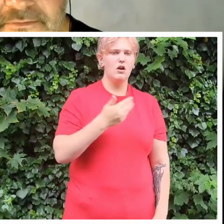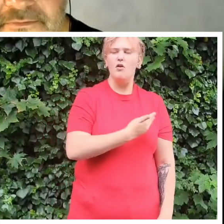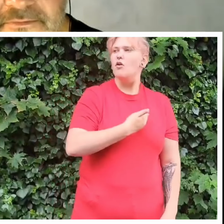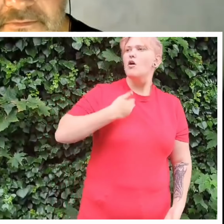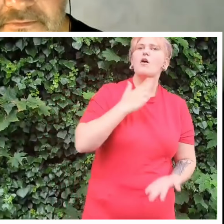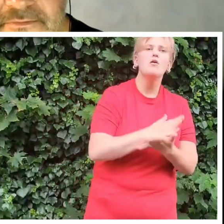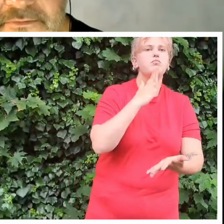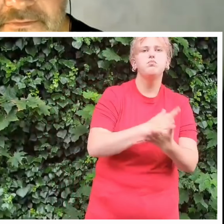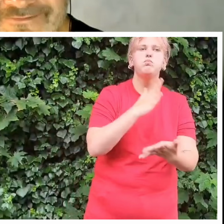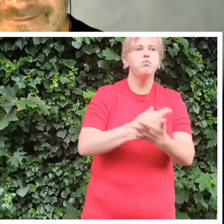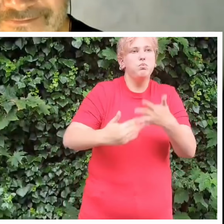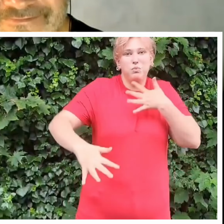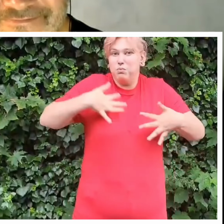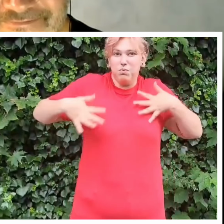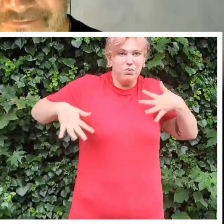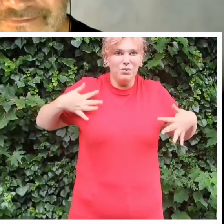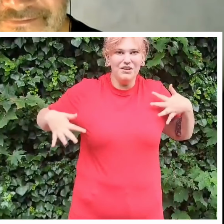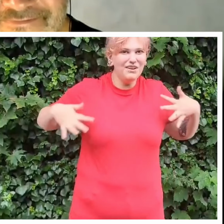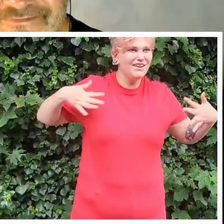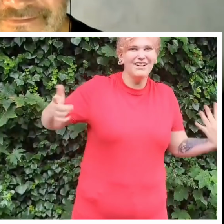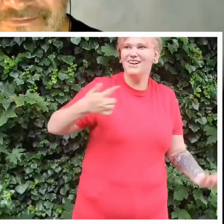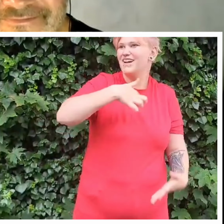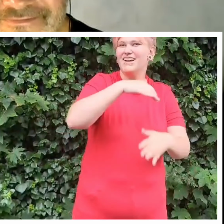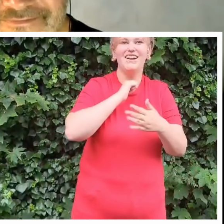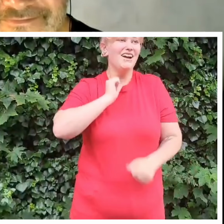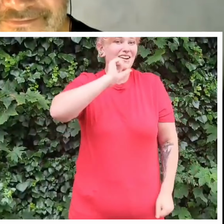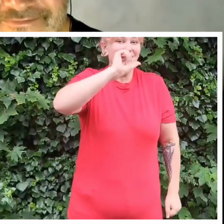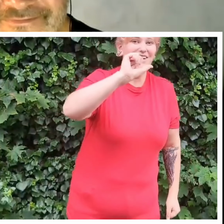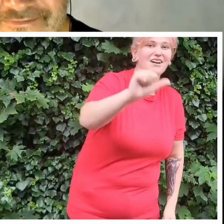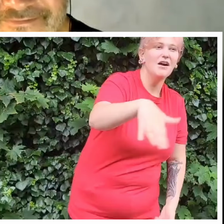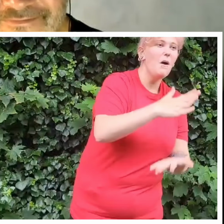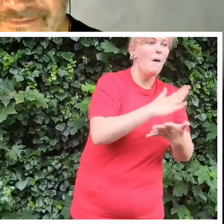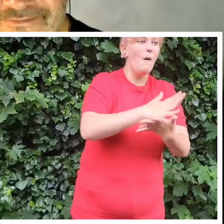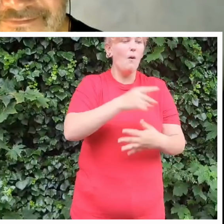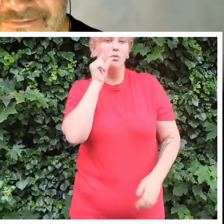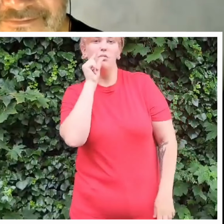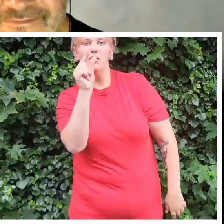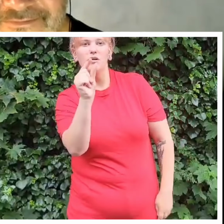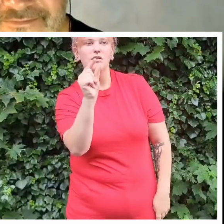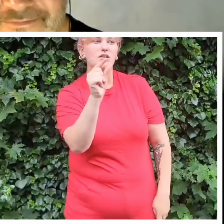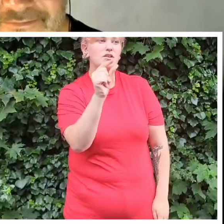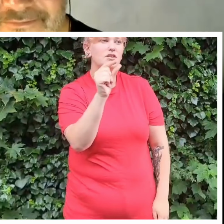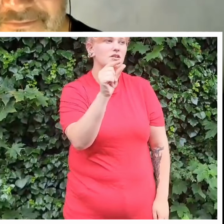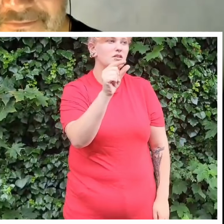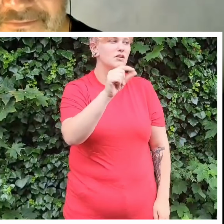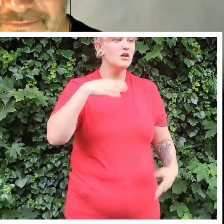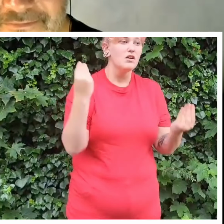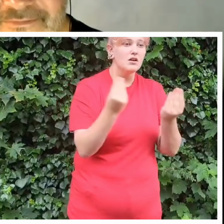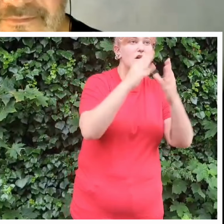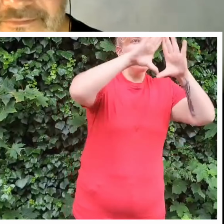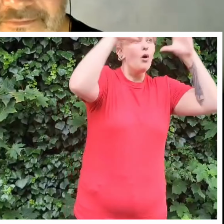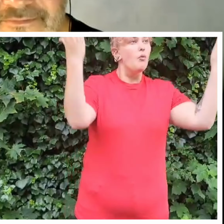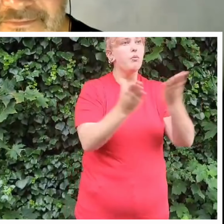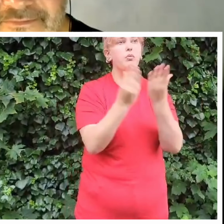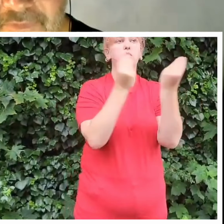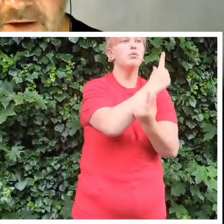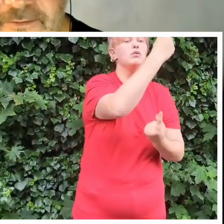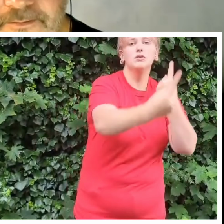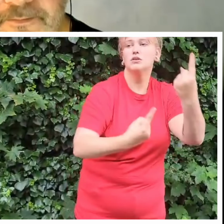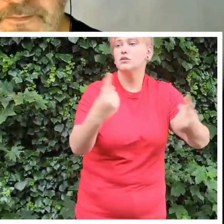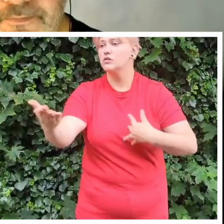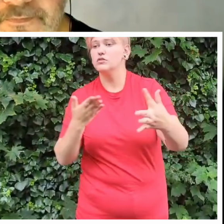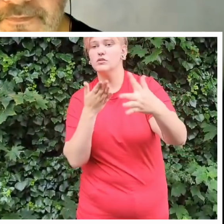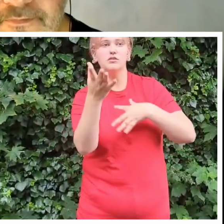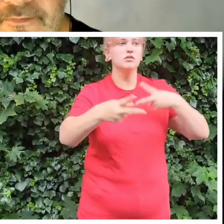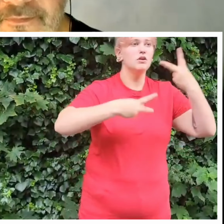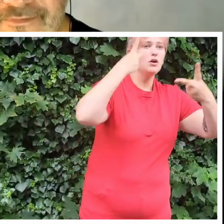just so exciting that I can share such a message. With the world, with everybody,